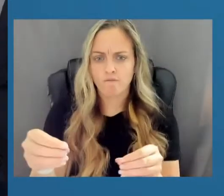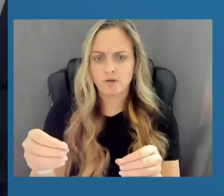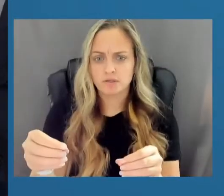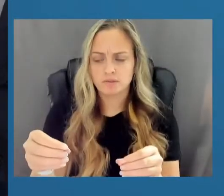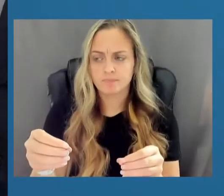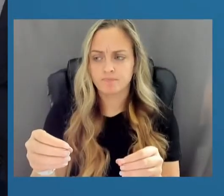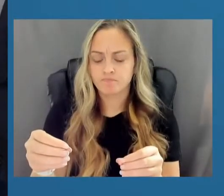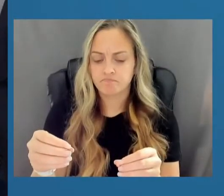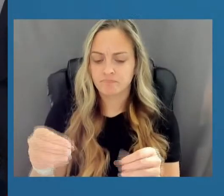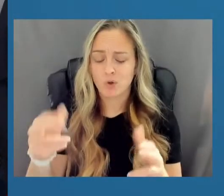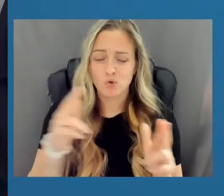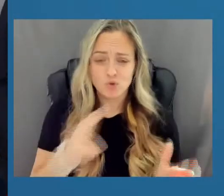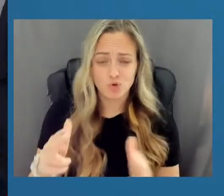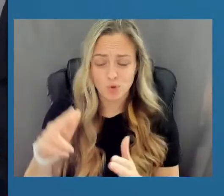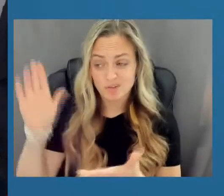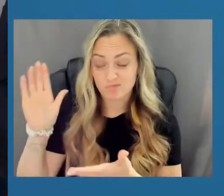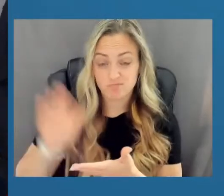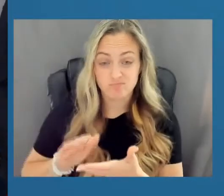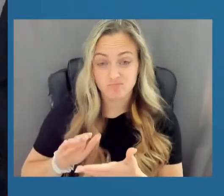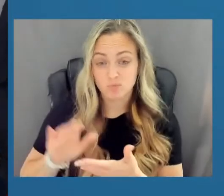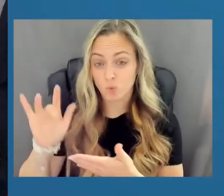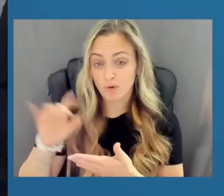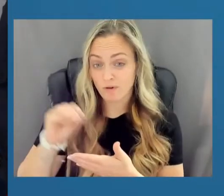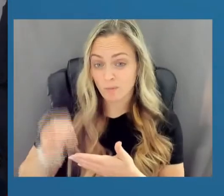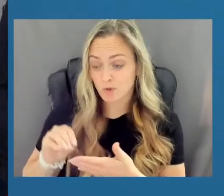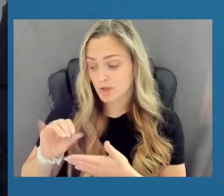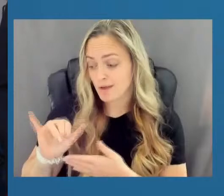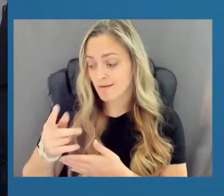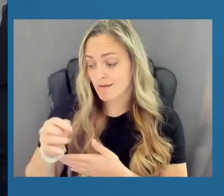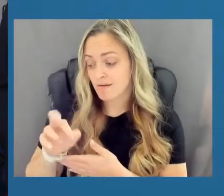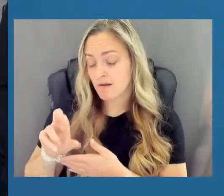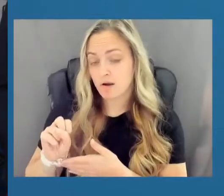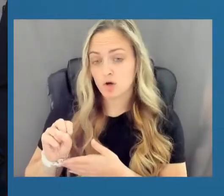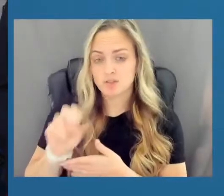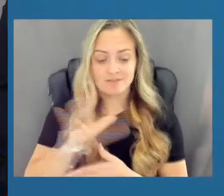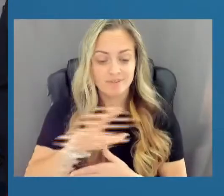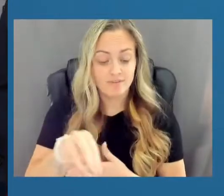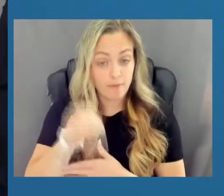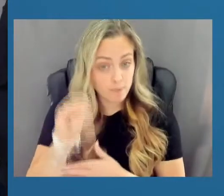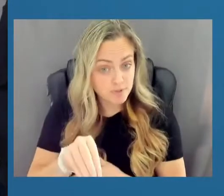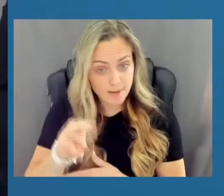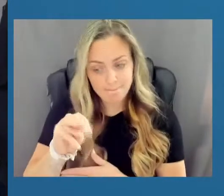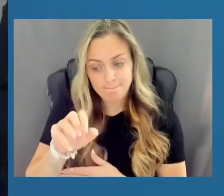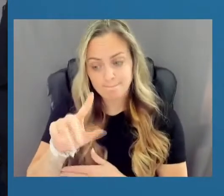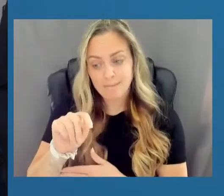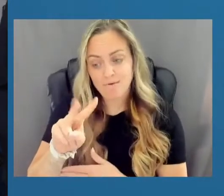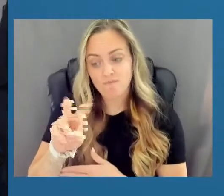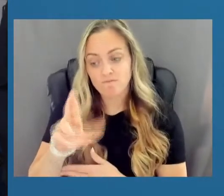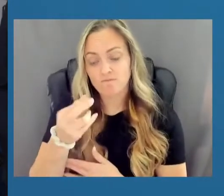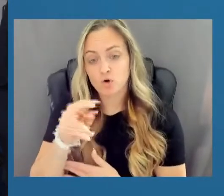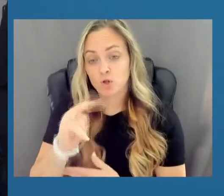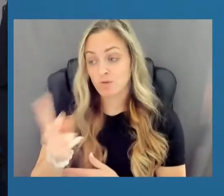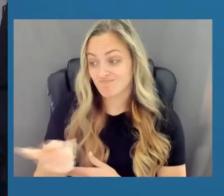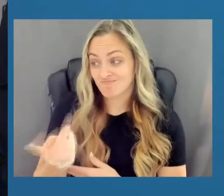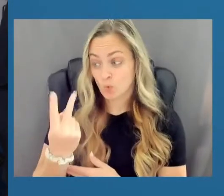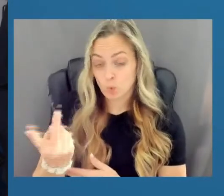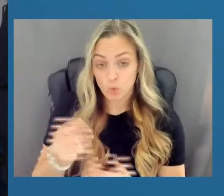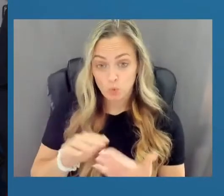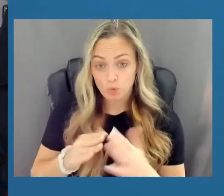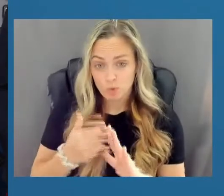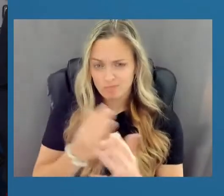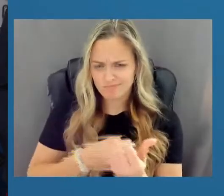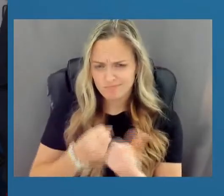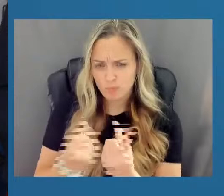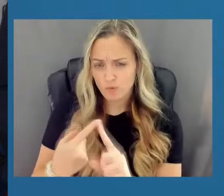look at a place like Yonkers, they're down 25% and 55% in Mount Vernon. And these are two communities that are supported by our